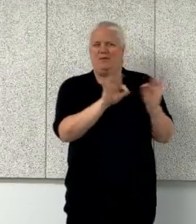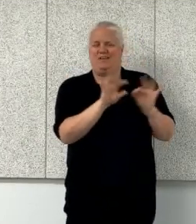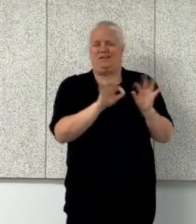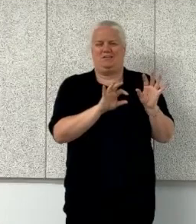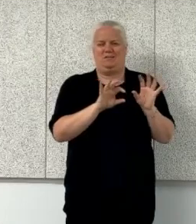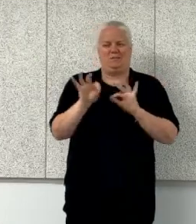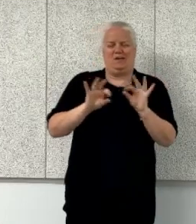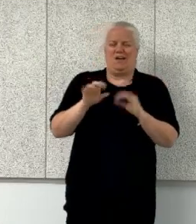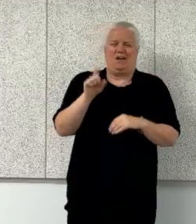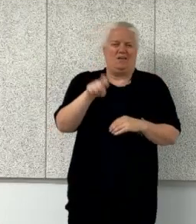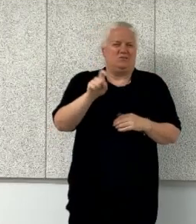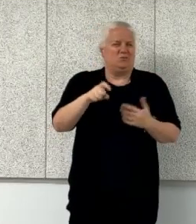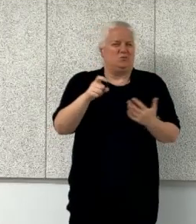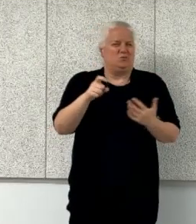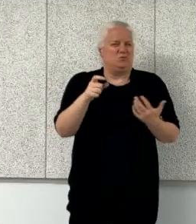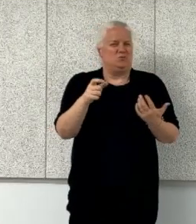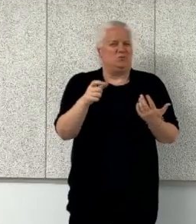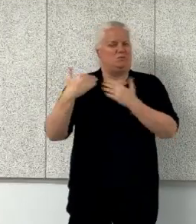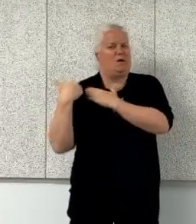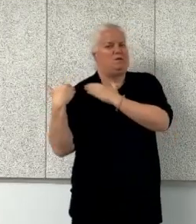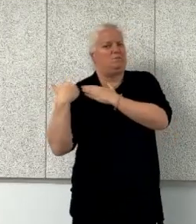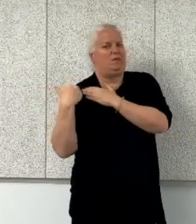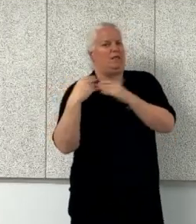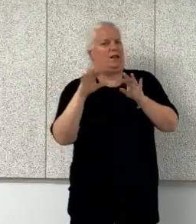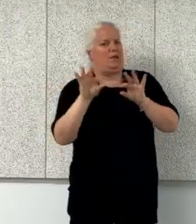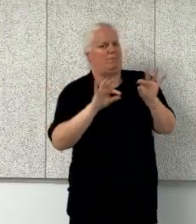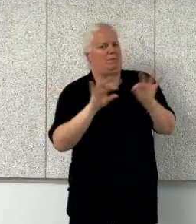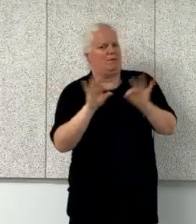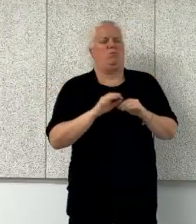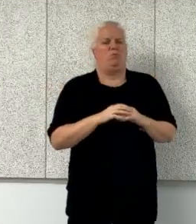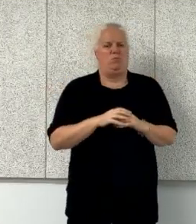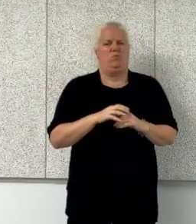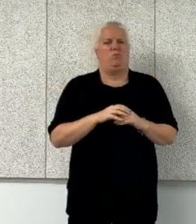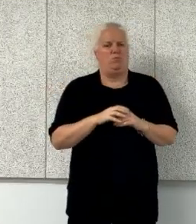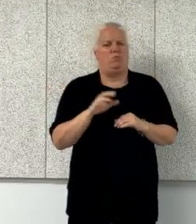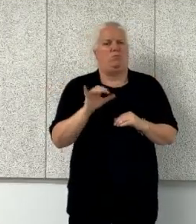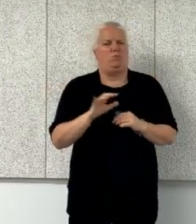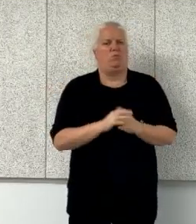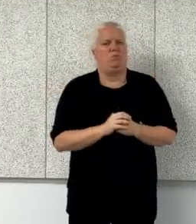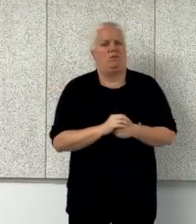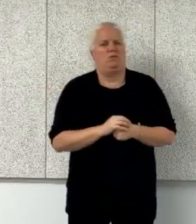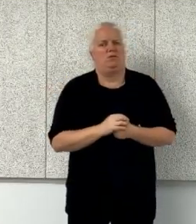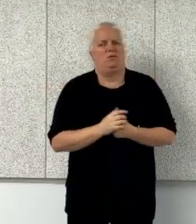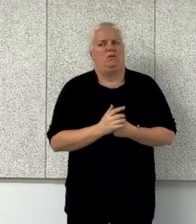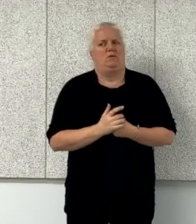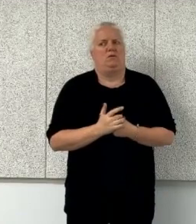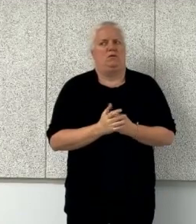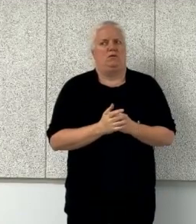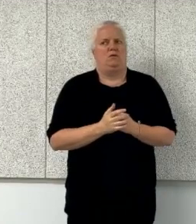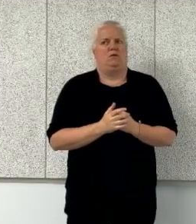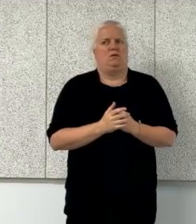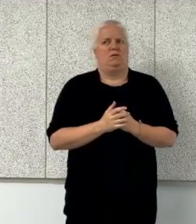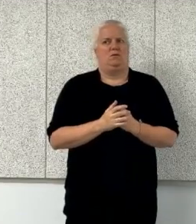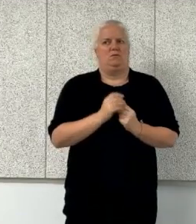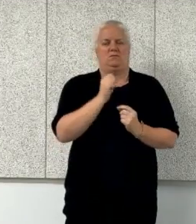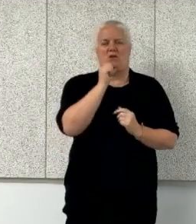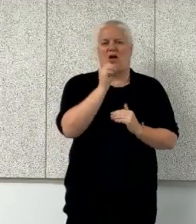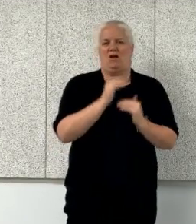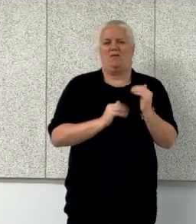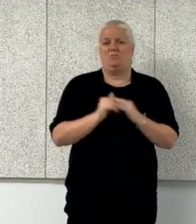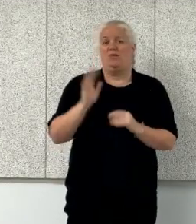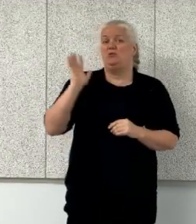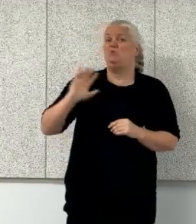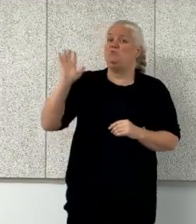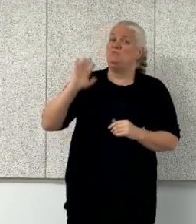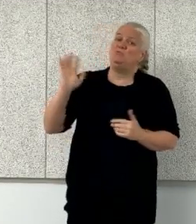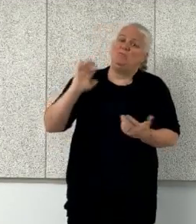that the responsibility is becoming something that's not as comfortable as it used to be, I